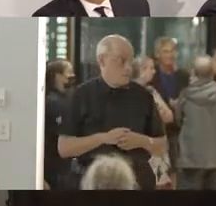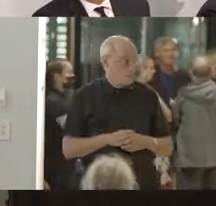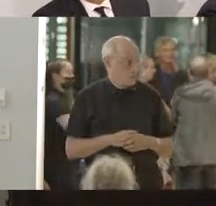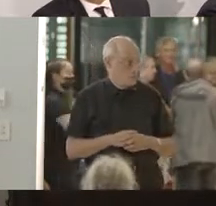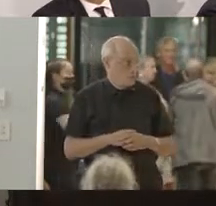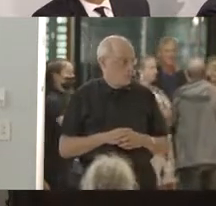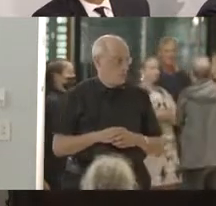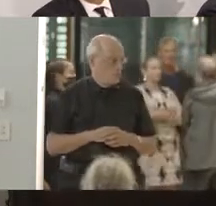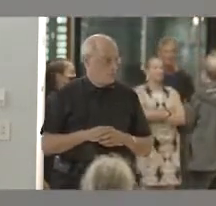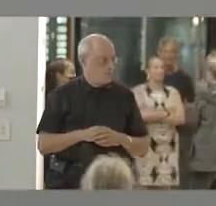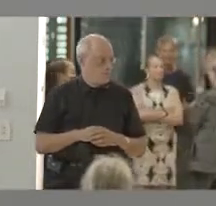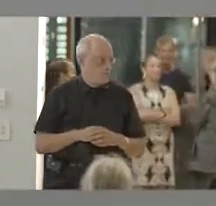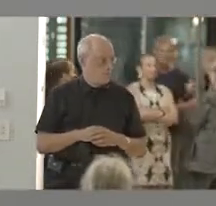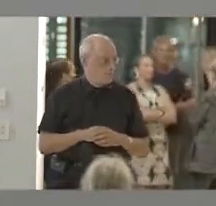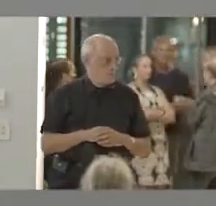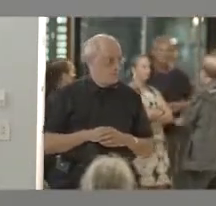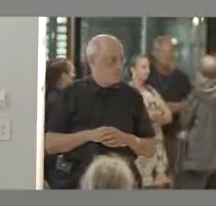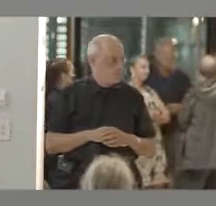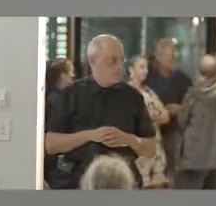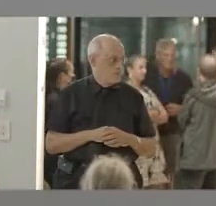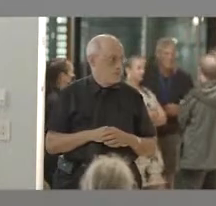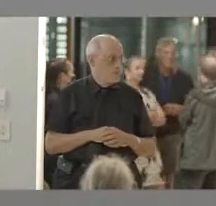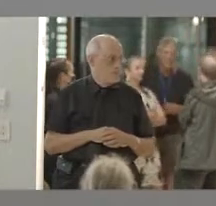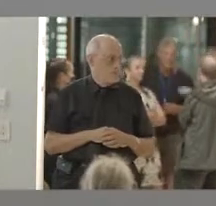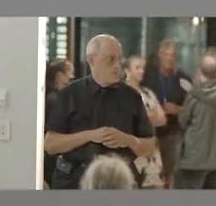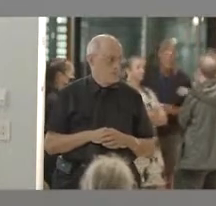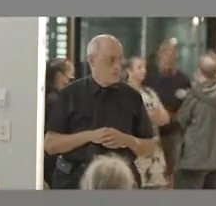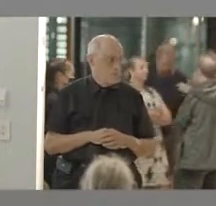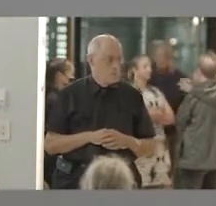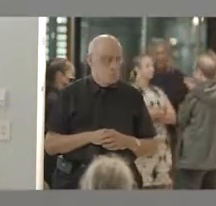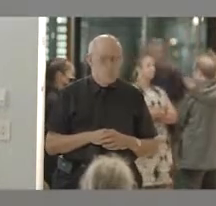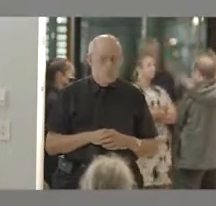people how these floodgates might work. Fair enough?